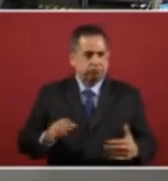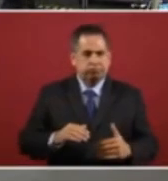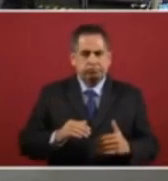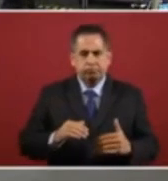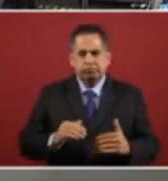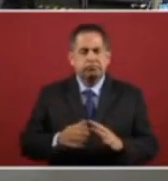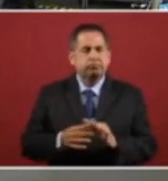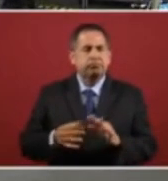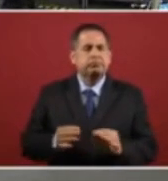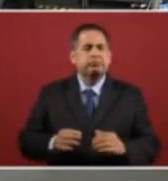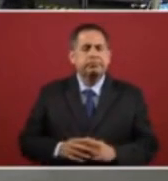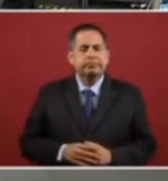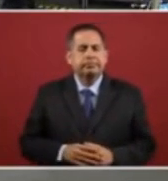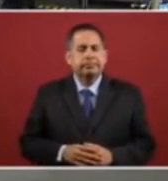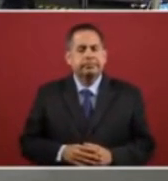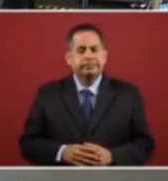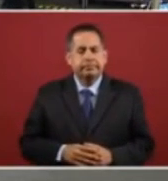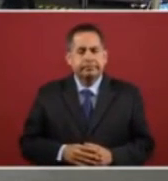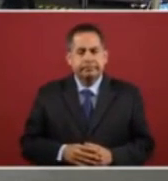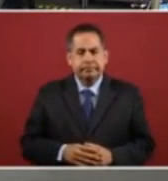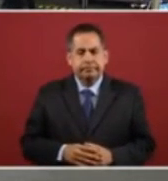But we're going to...